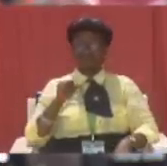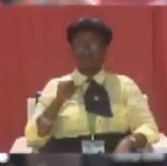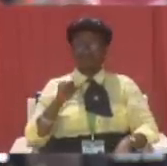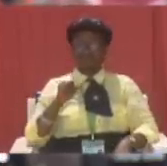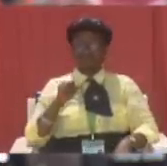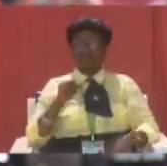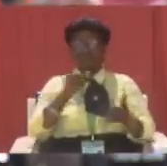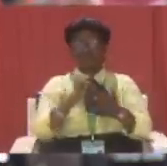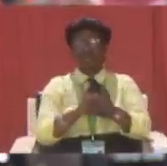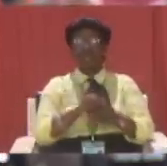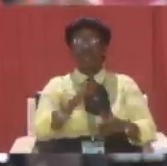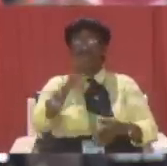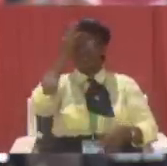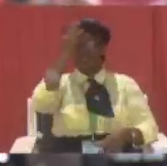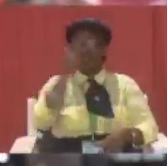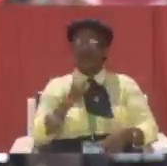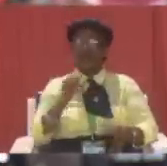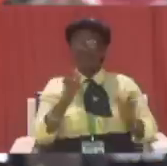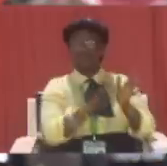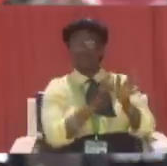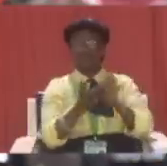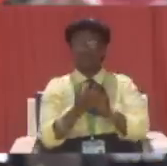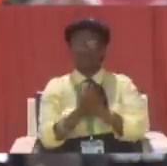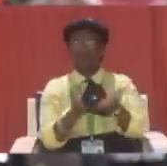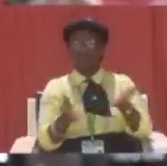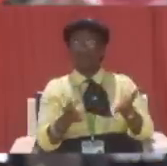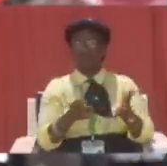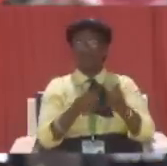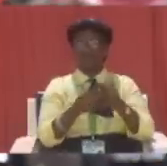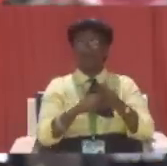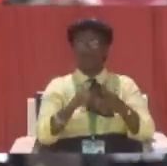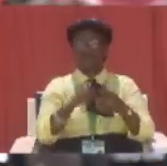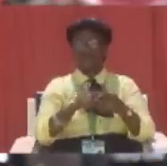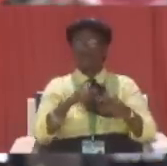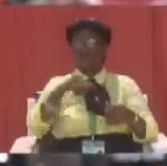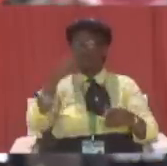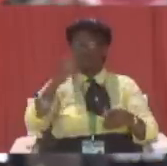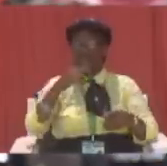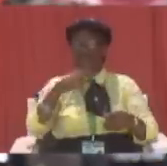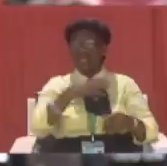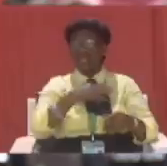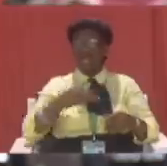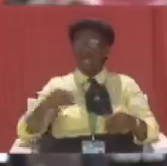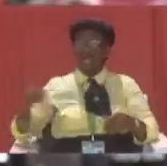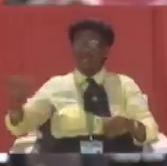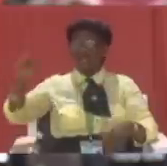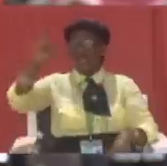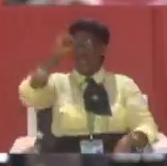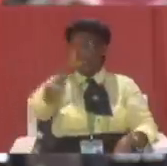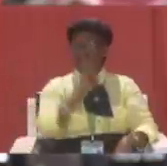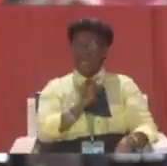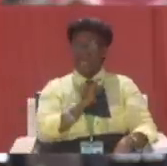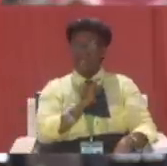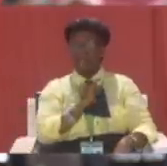That's why the Bible started by saying, an eye,